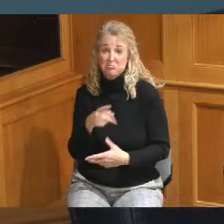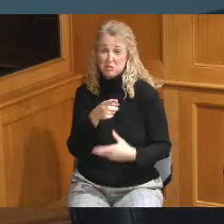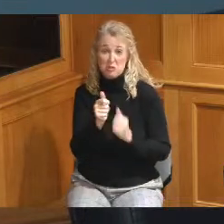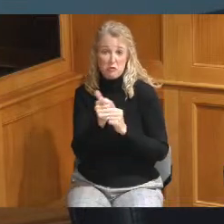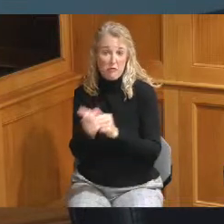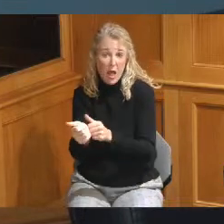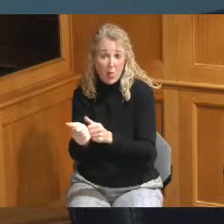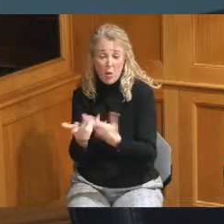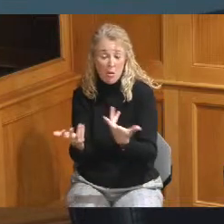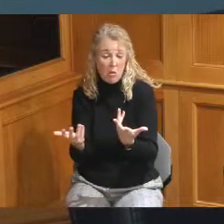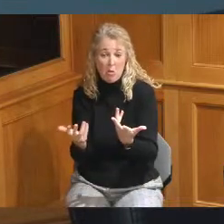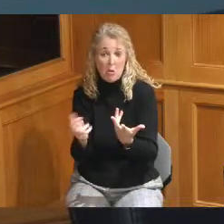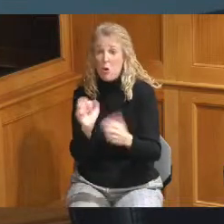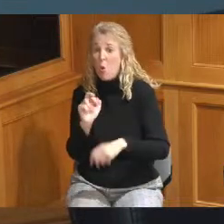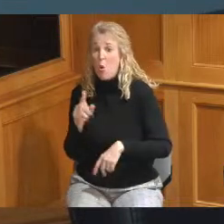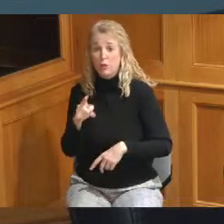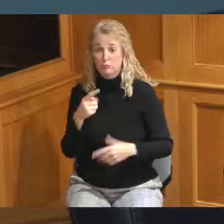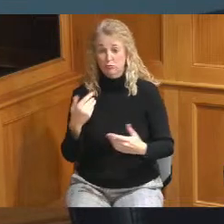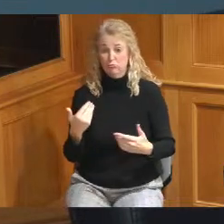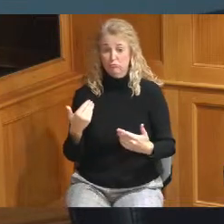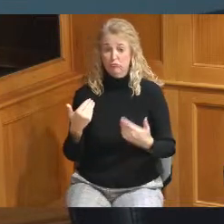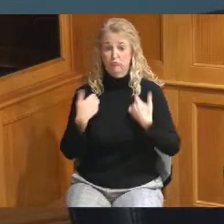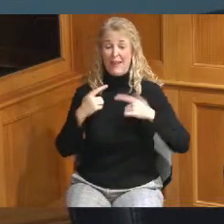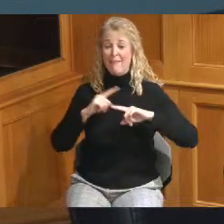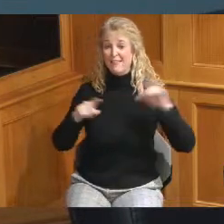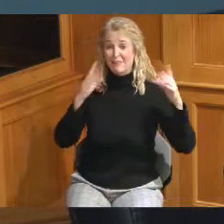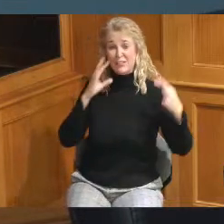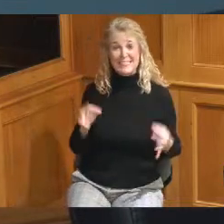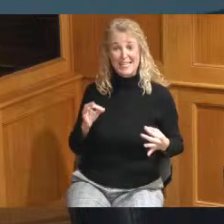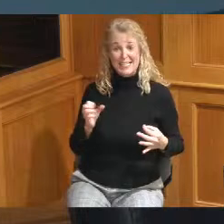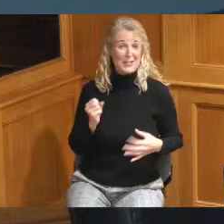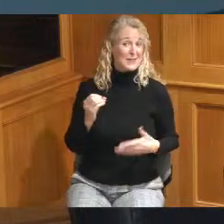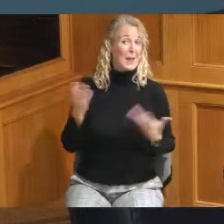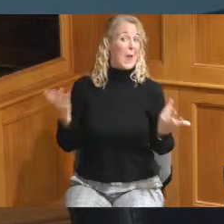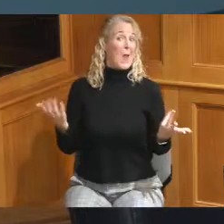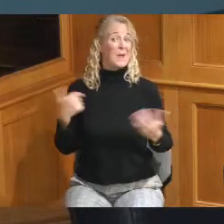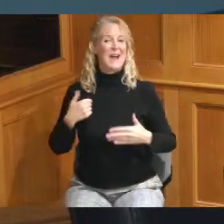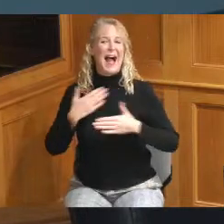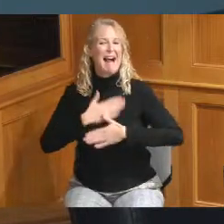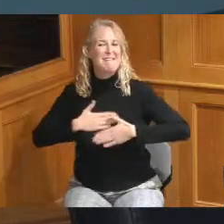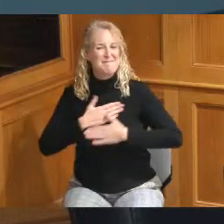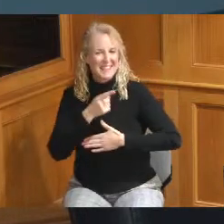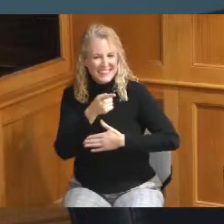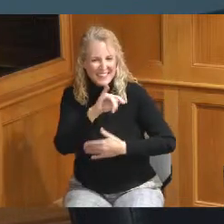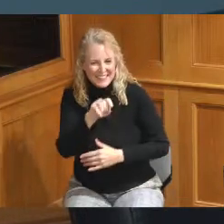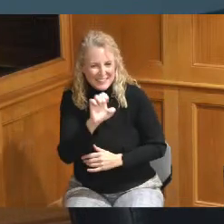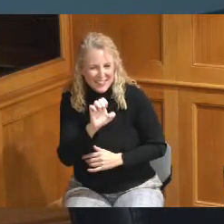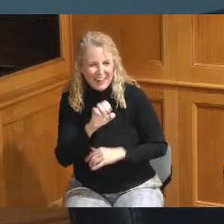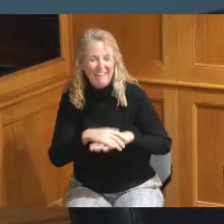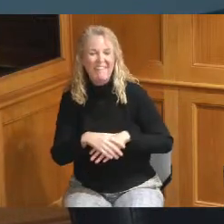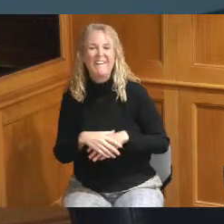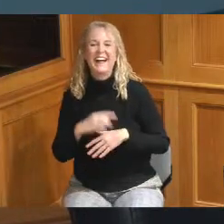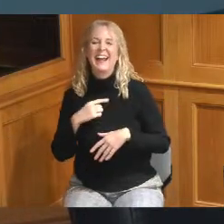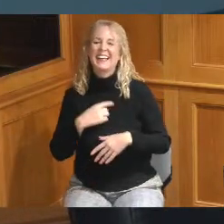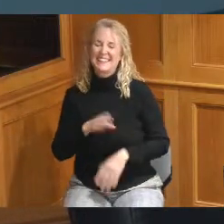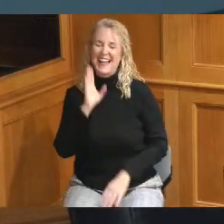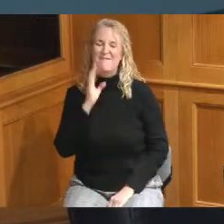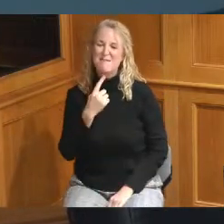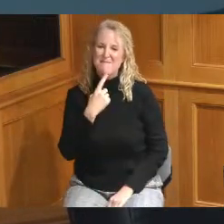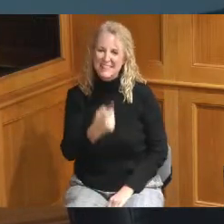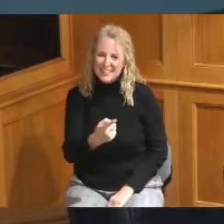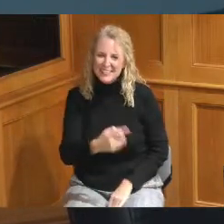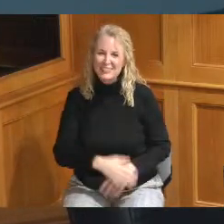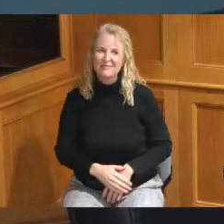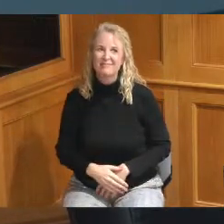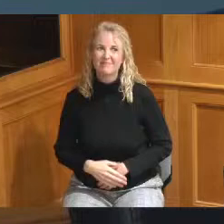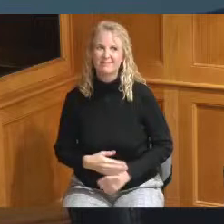is the best, or you go the wrong way. But I appreciate you, Joe. And I certainly will miss you. I haven't